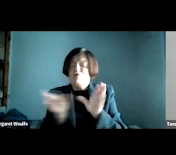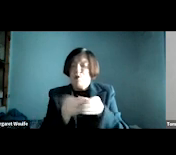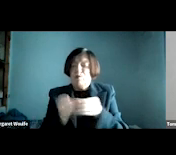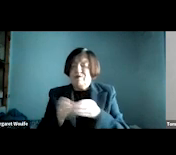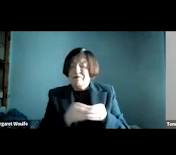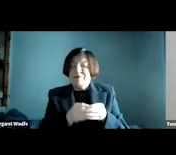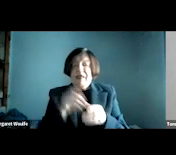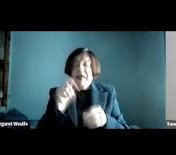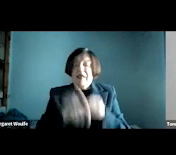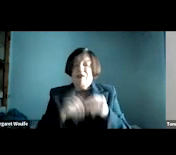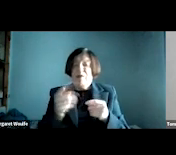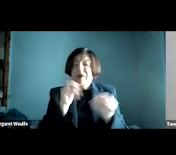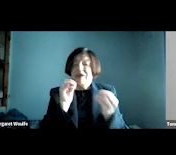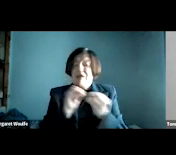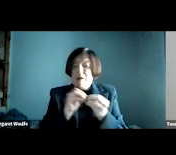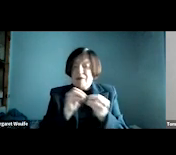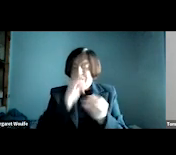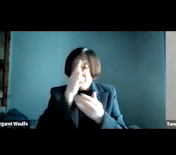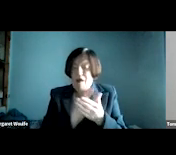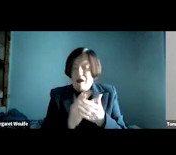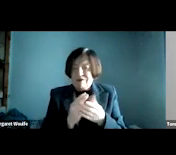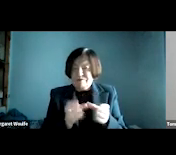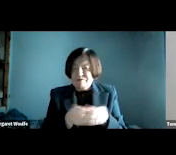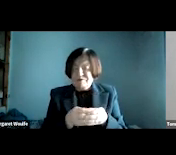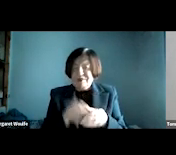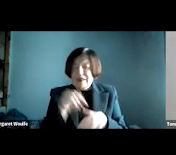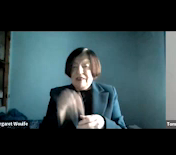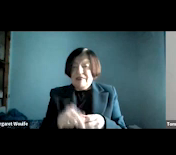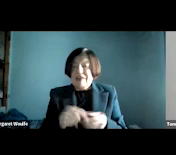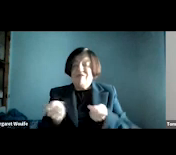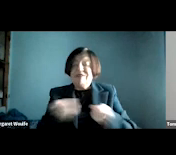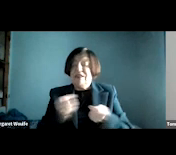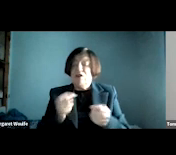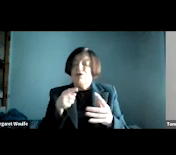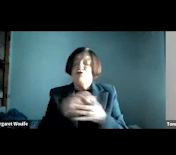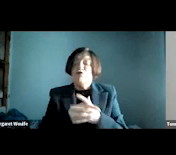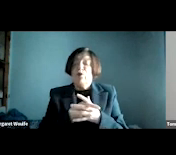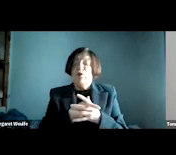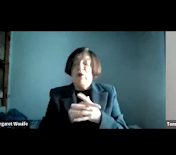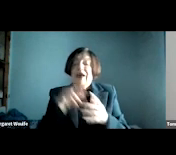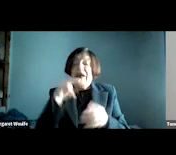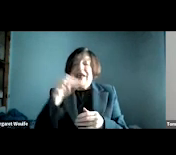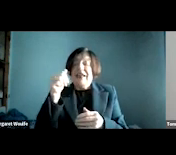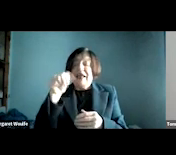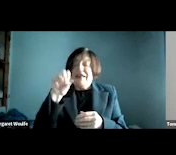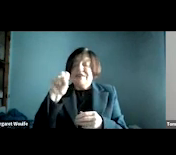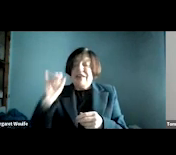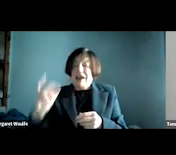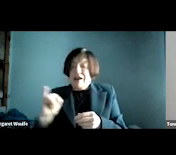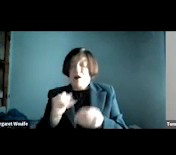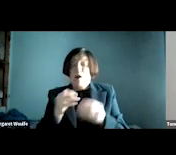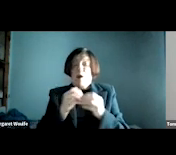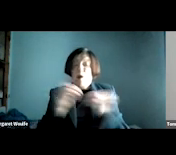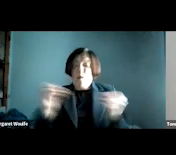And then there'll be a commenting phase. And that's facilitated through the NSAI open platform